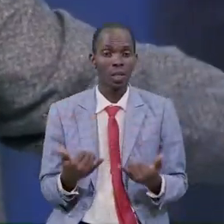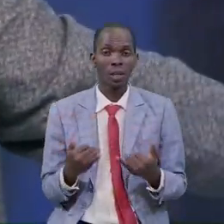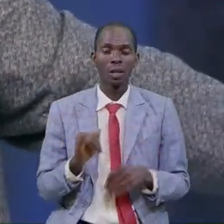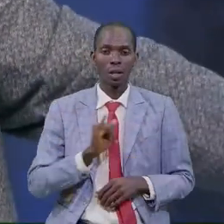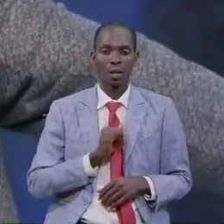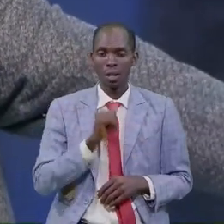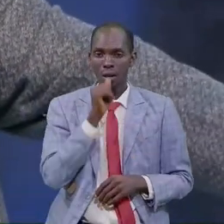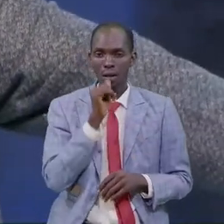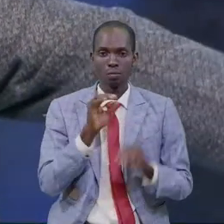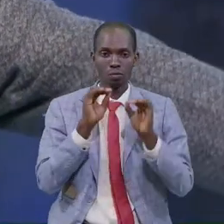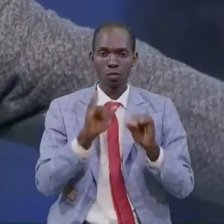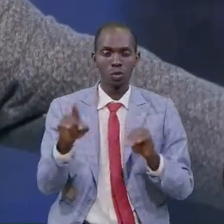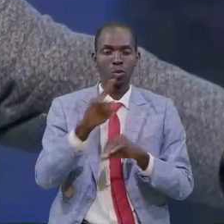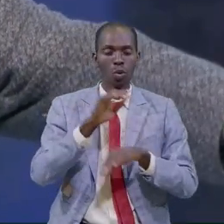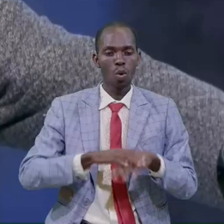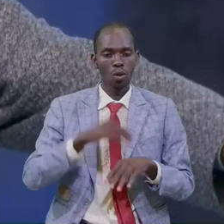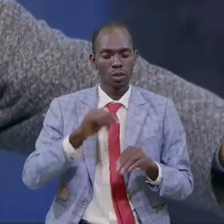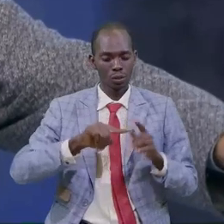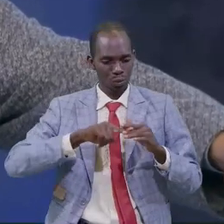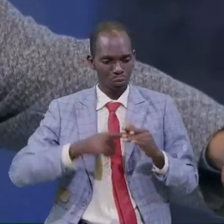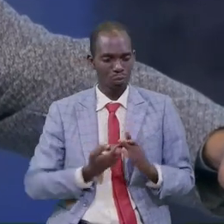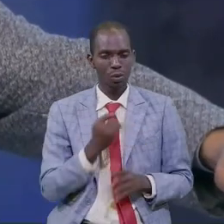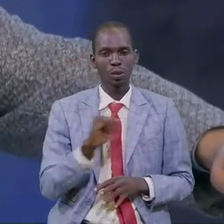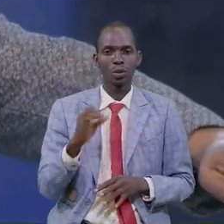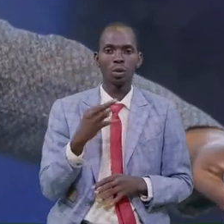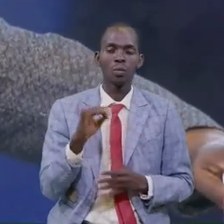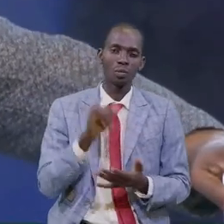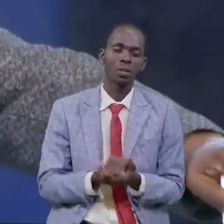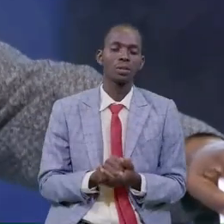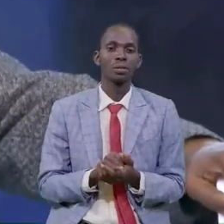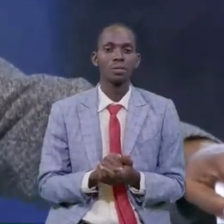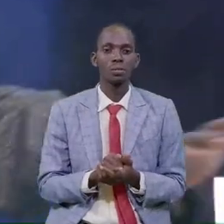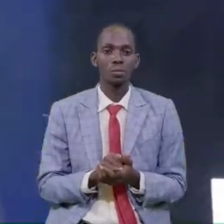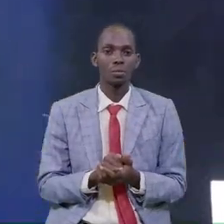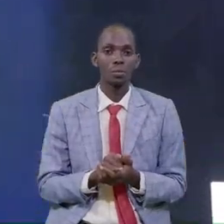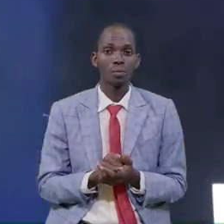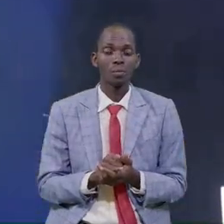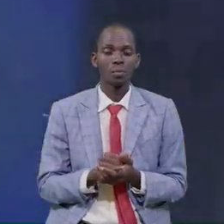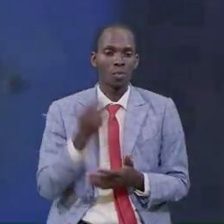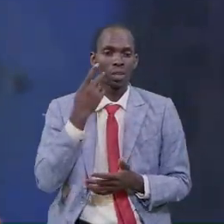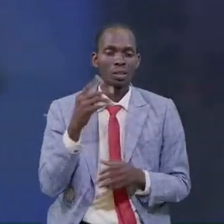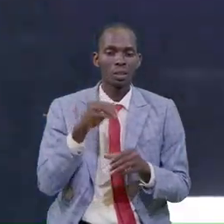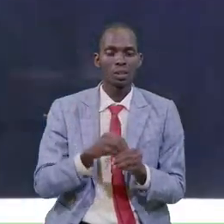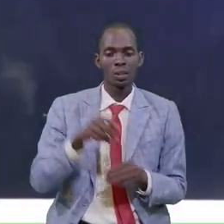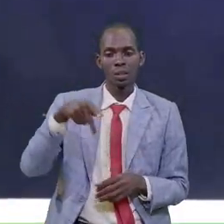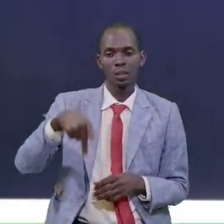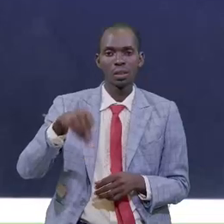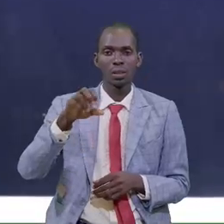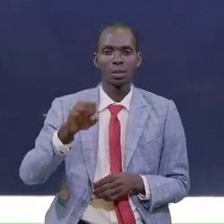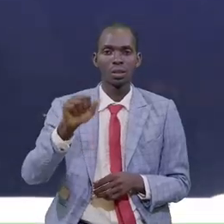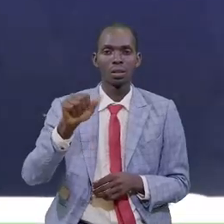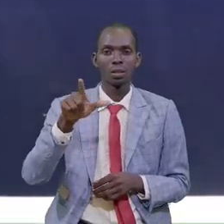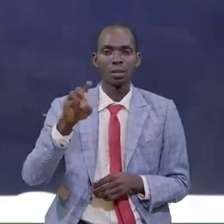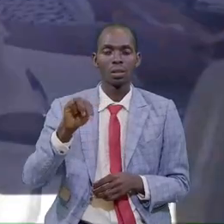that. Je parle du commencement the beginning de of that. Le look nouveau at Psalm 105, verse